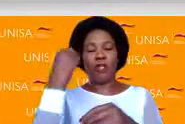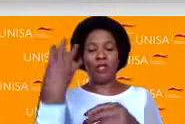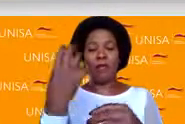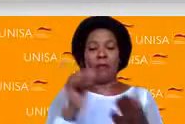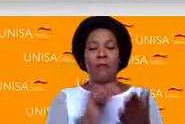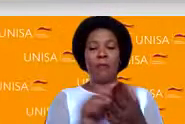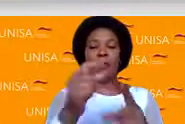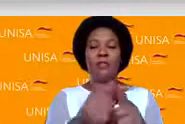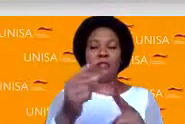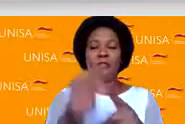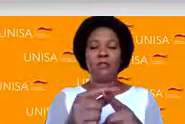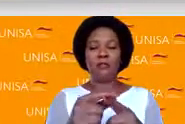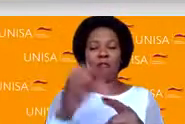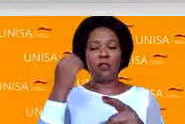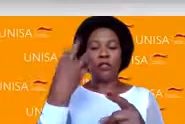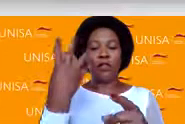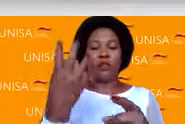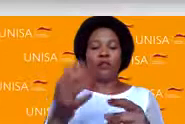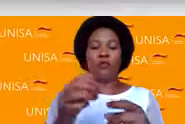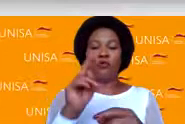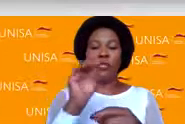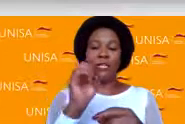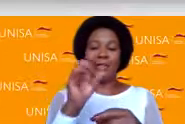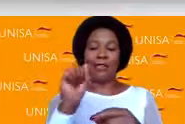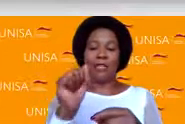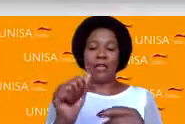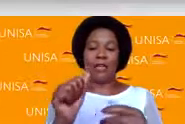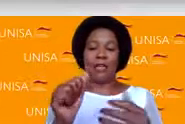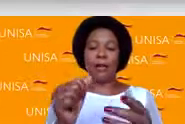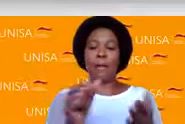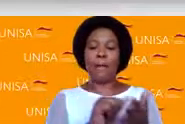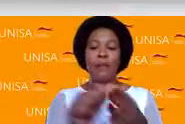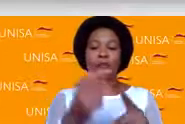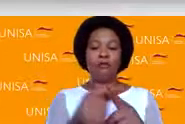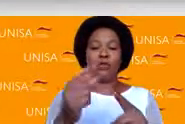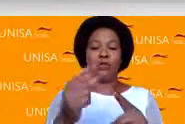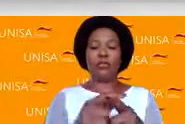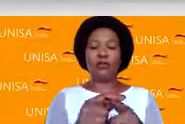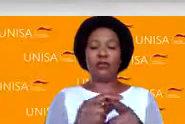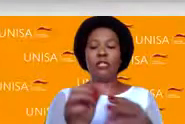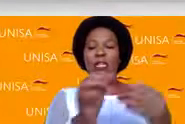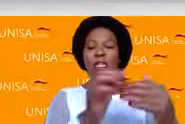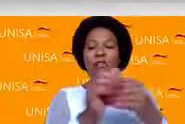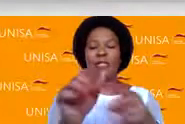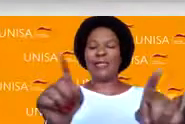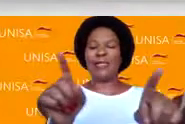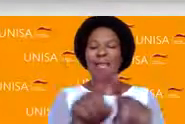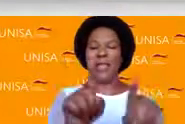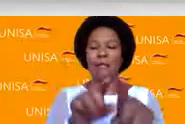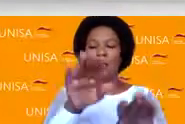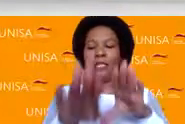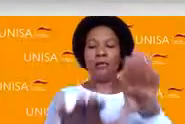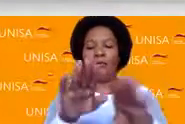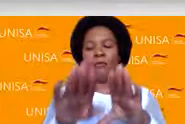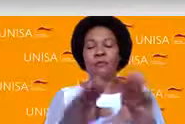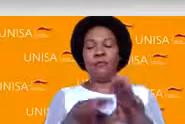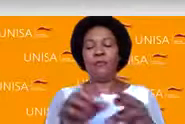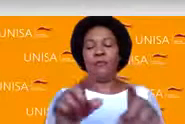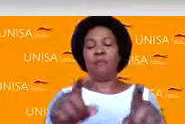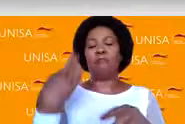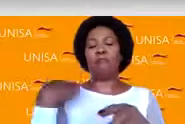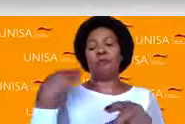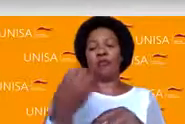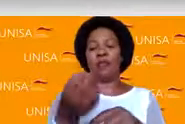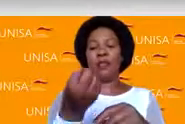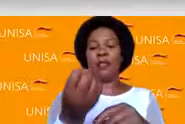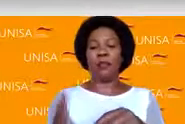forgotten UNISA password. This will take you through the exact same steps as we had previously. When you claimed, we have to type in